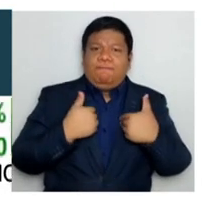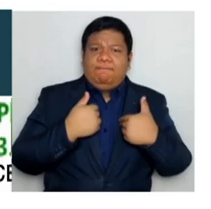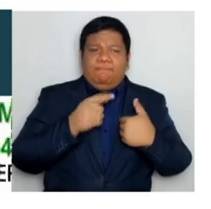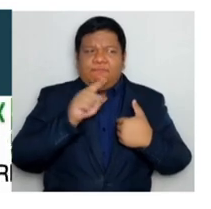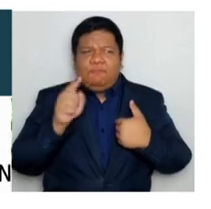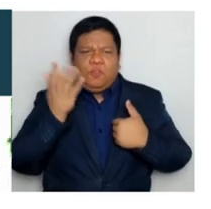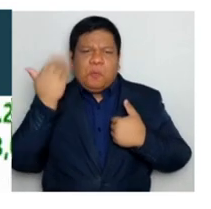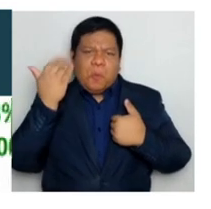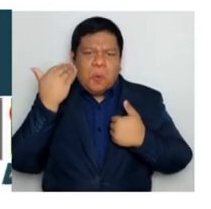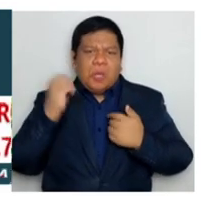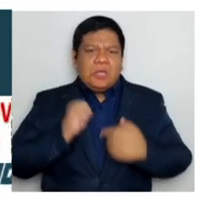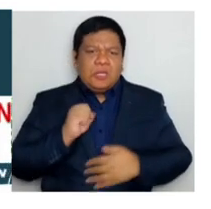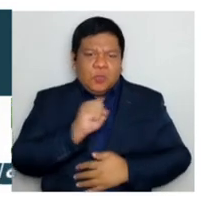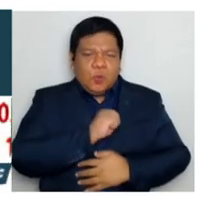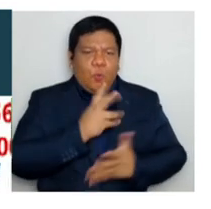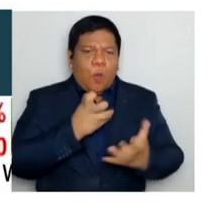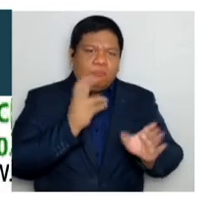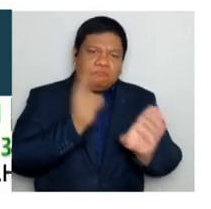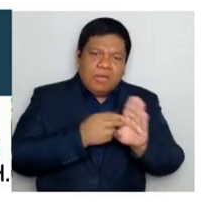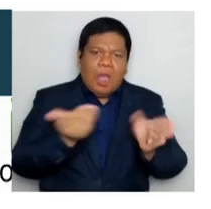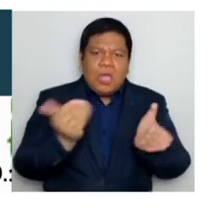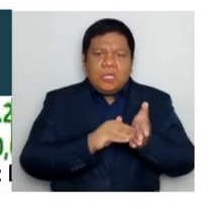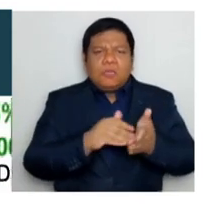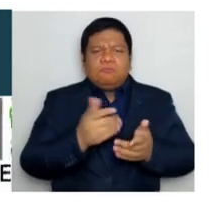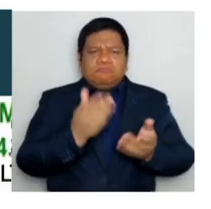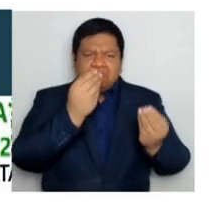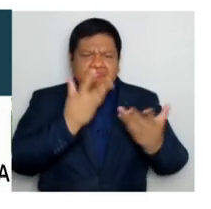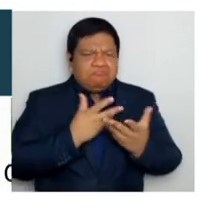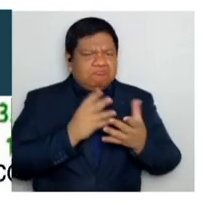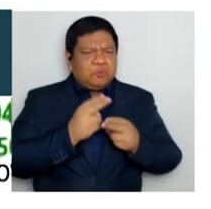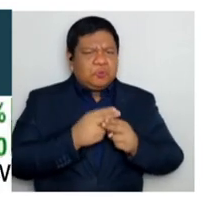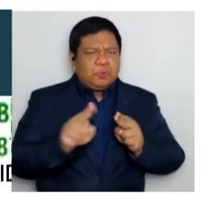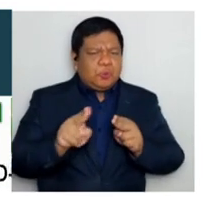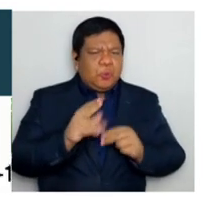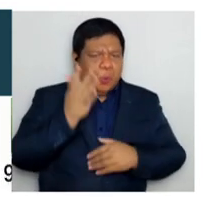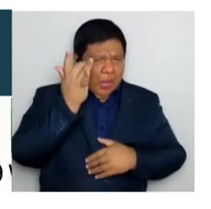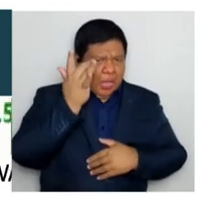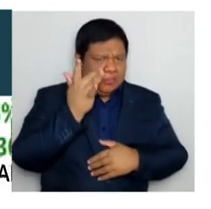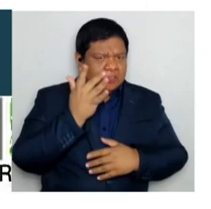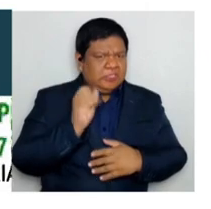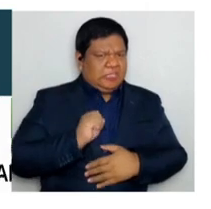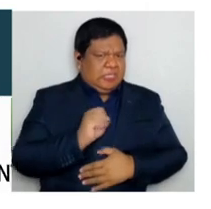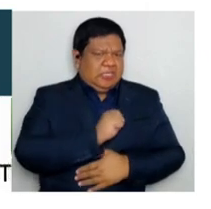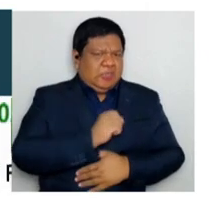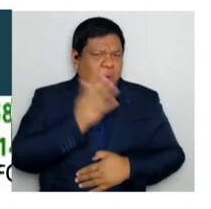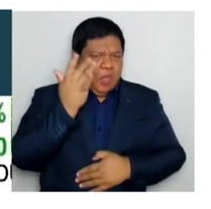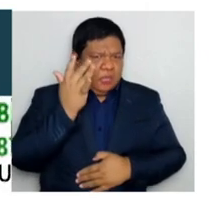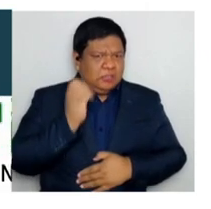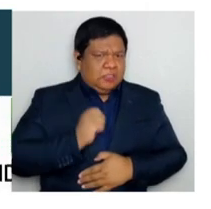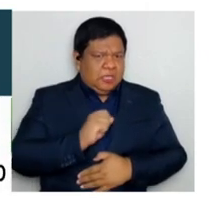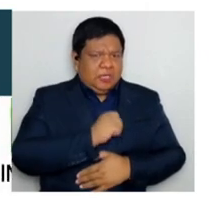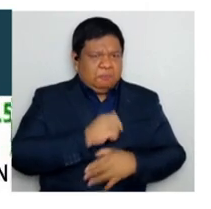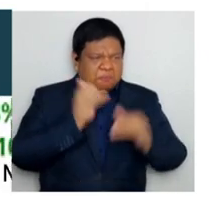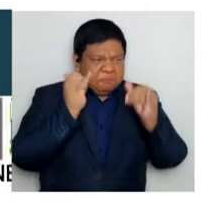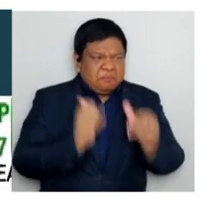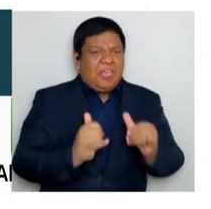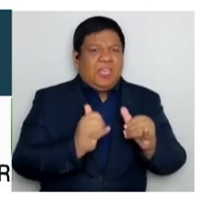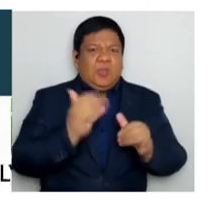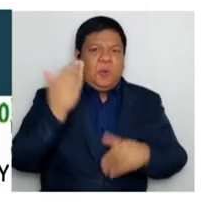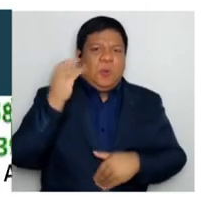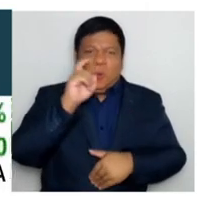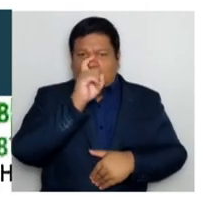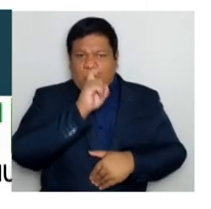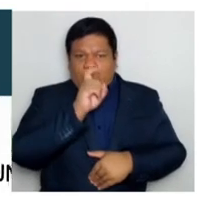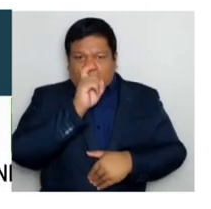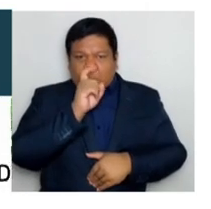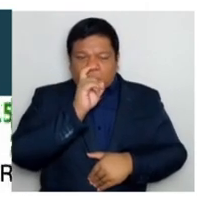faces. So tell us very briefly, why would the Senate need the same names? Why should